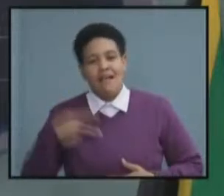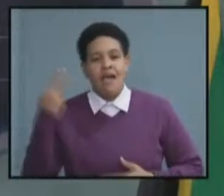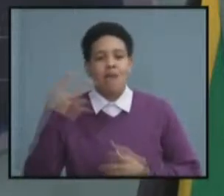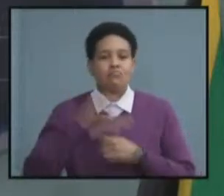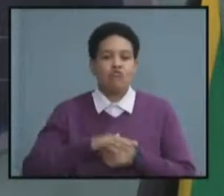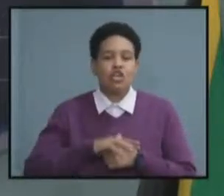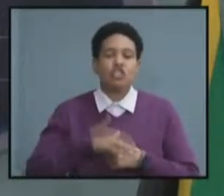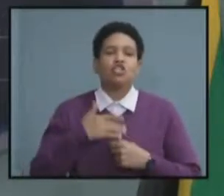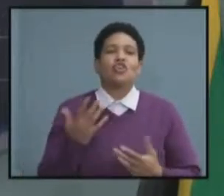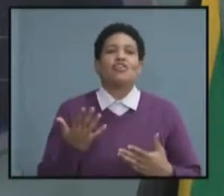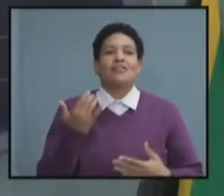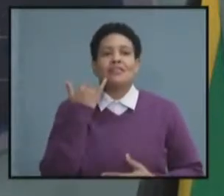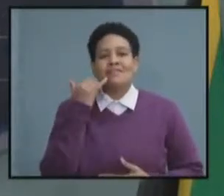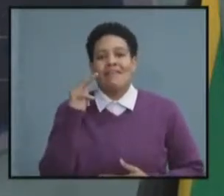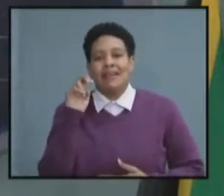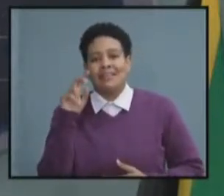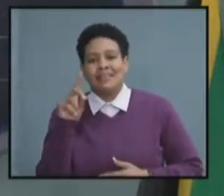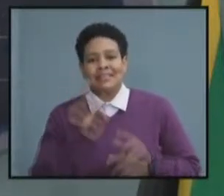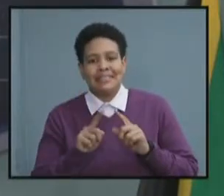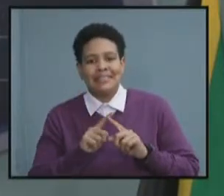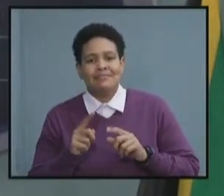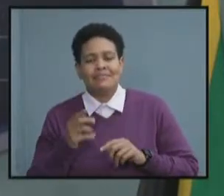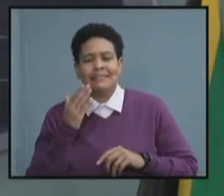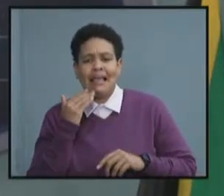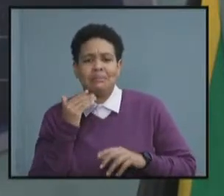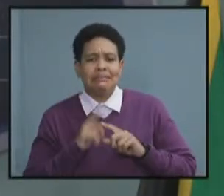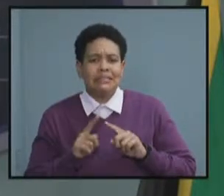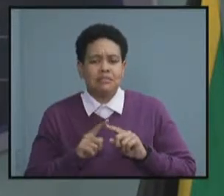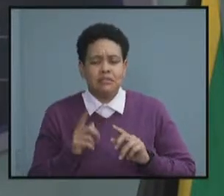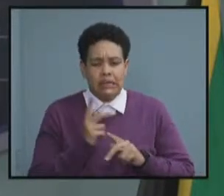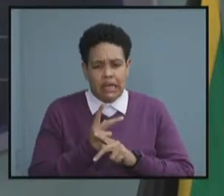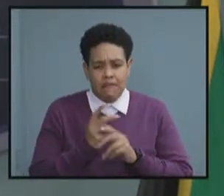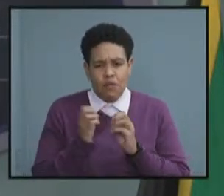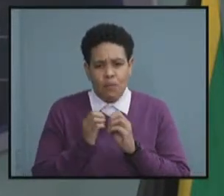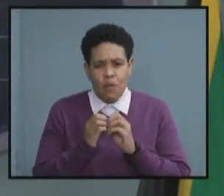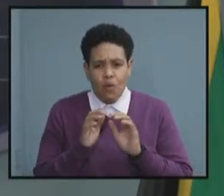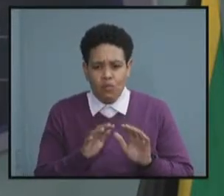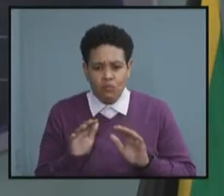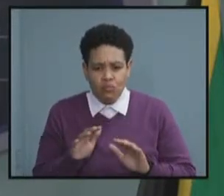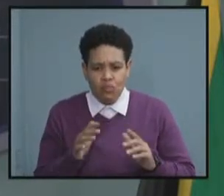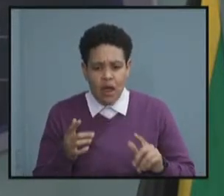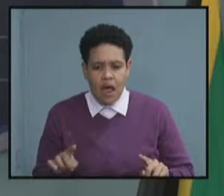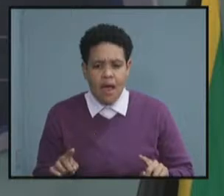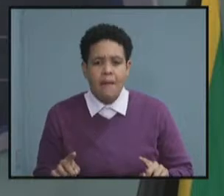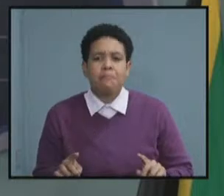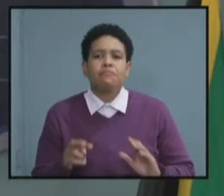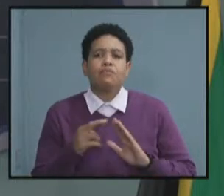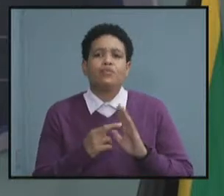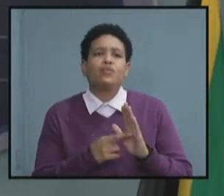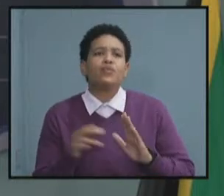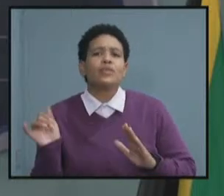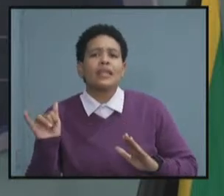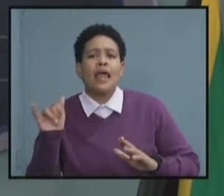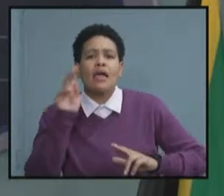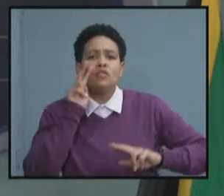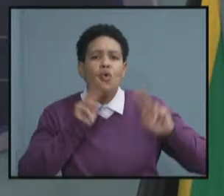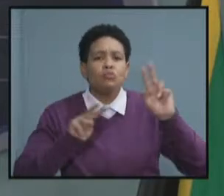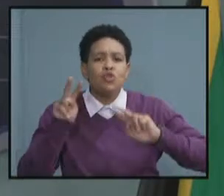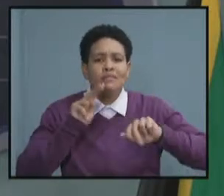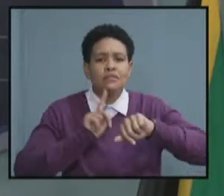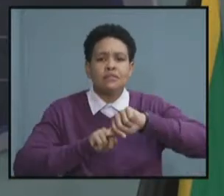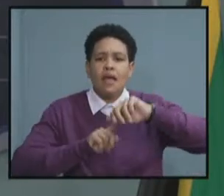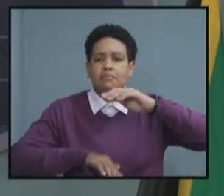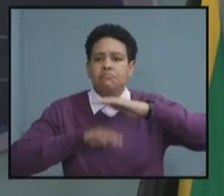hypertension, exercise a greater level of caution. Measures such as observing the